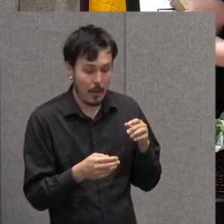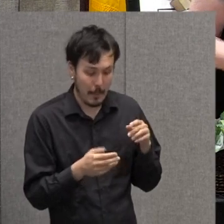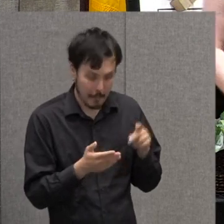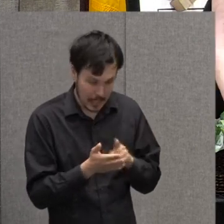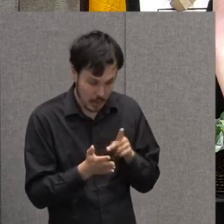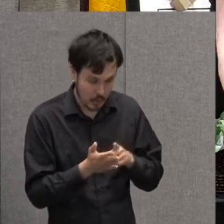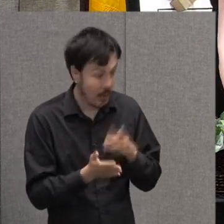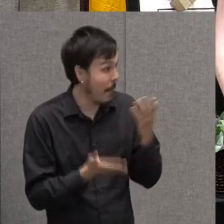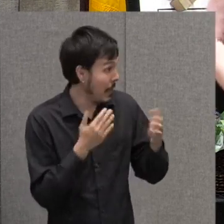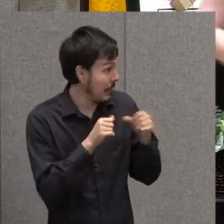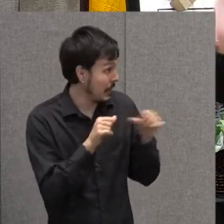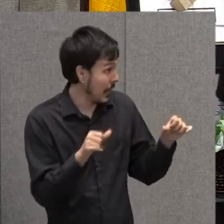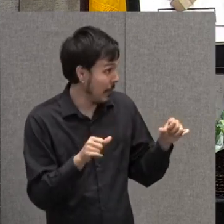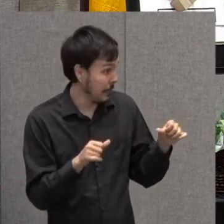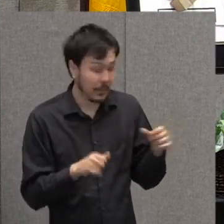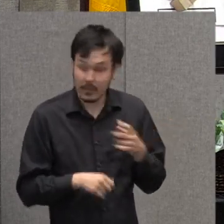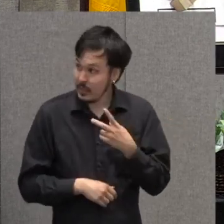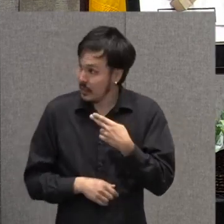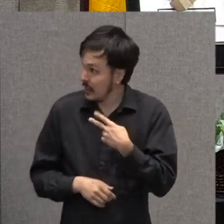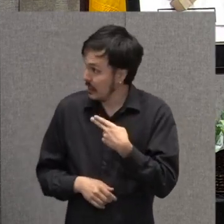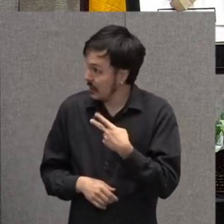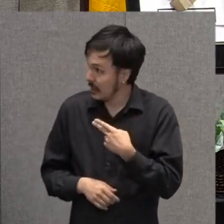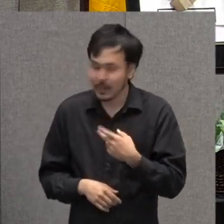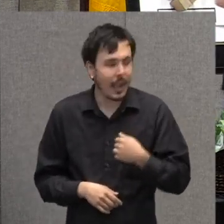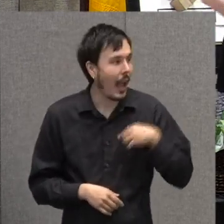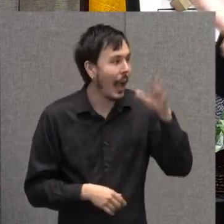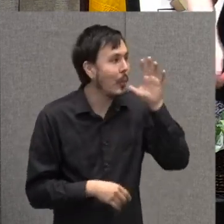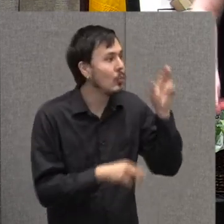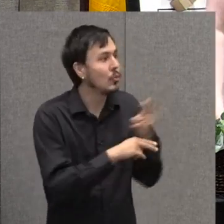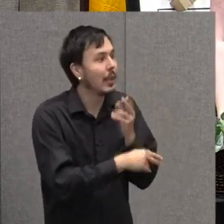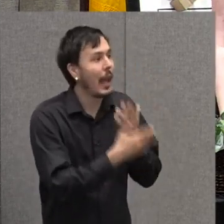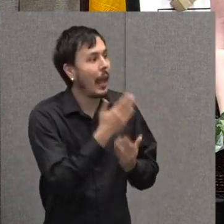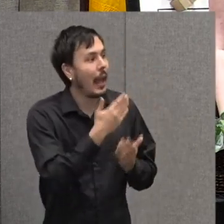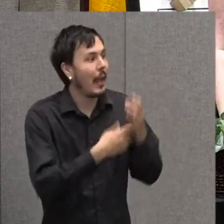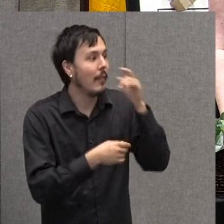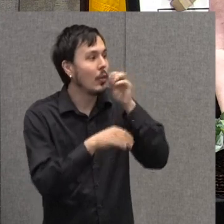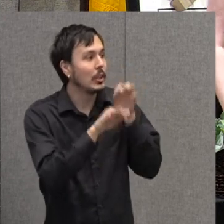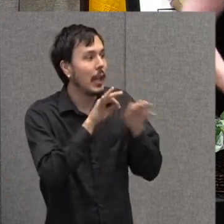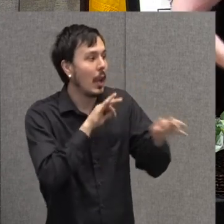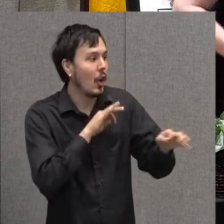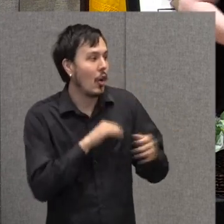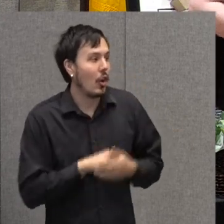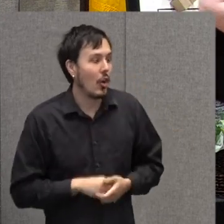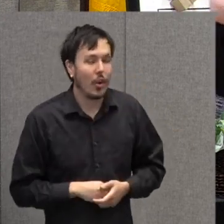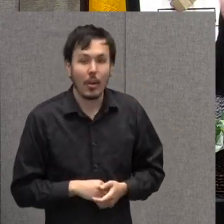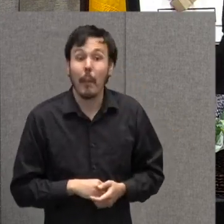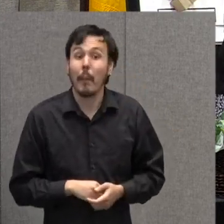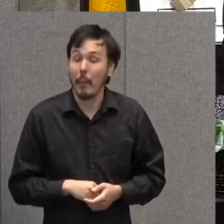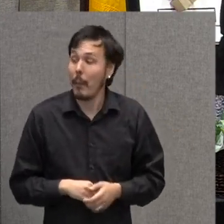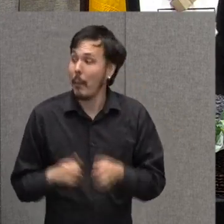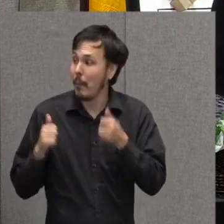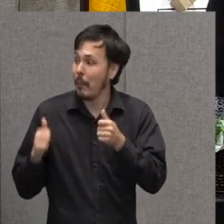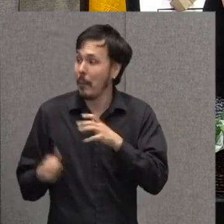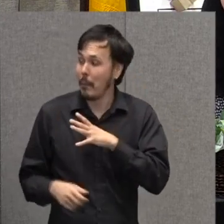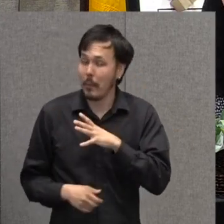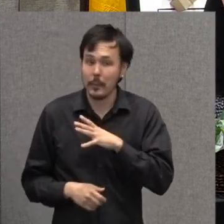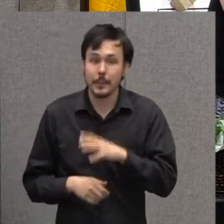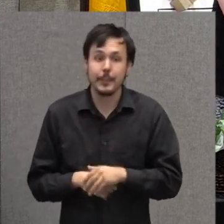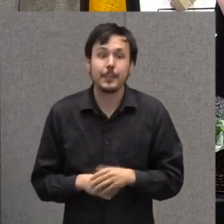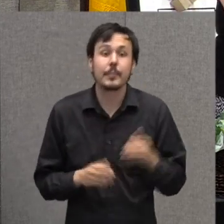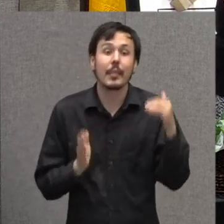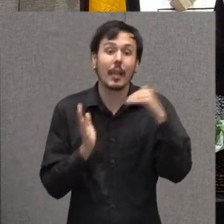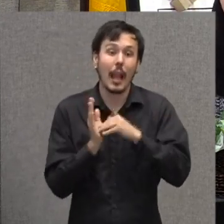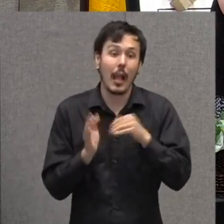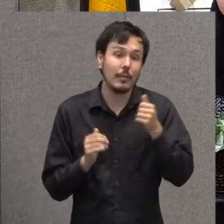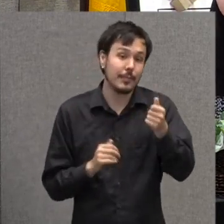some tape. Here. And scissors? I'll use my hands. I'll tear. Oh, okay. All right. That sounds good. Okay. So again,